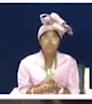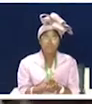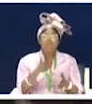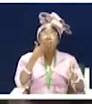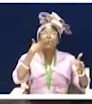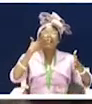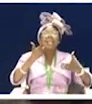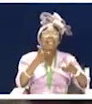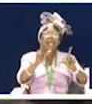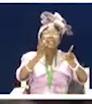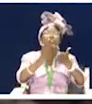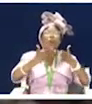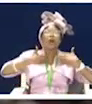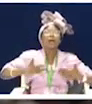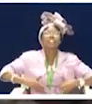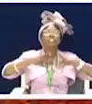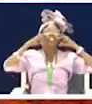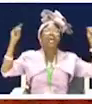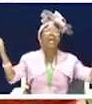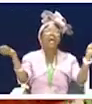Let somebody shout